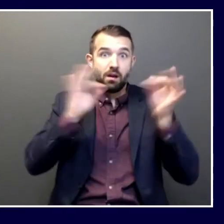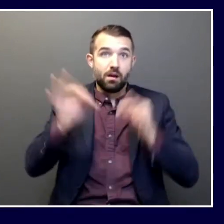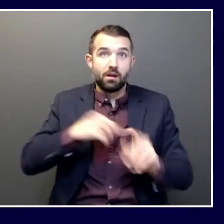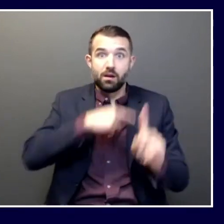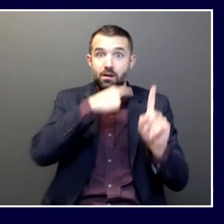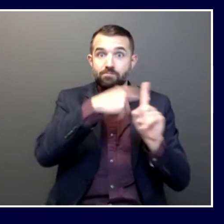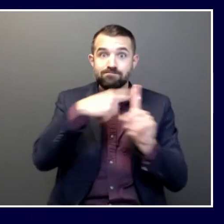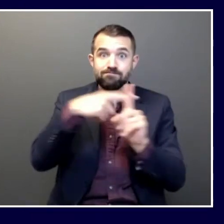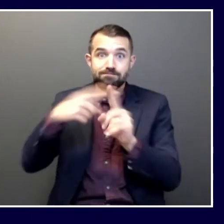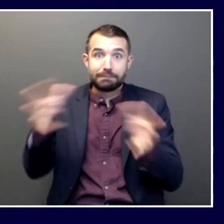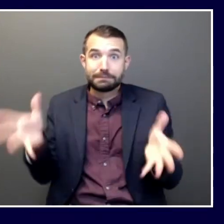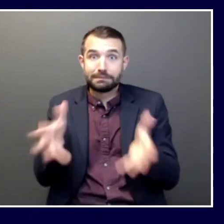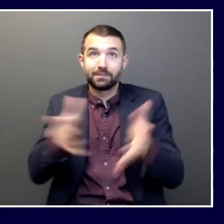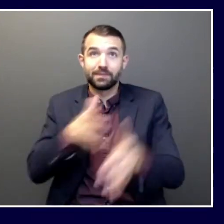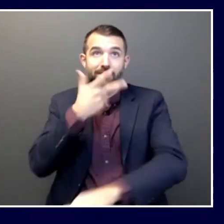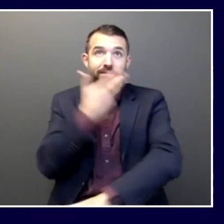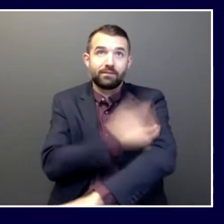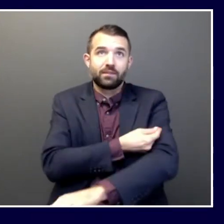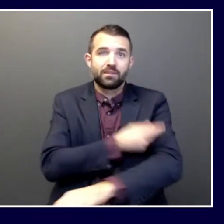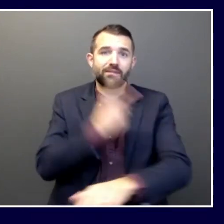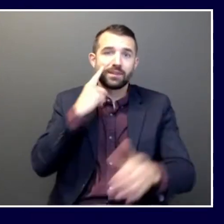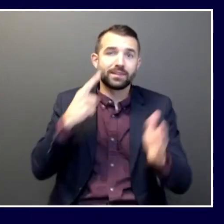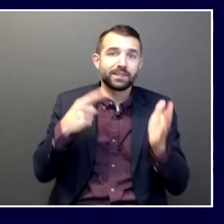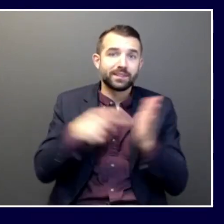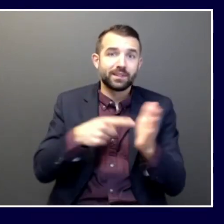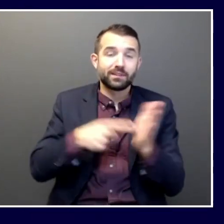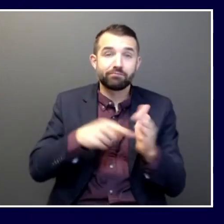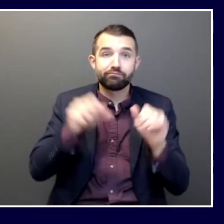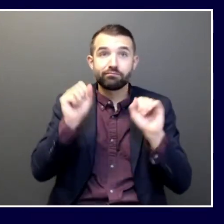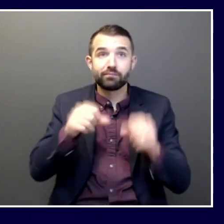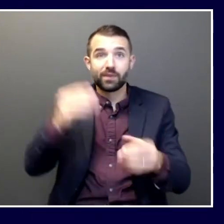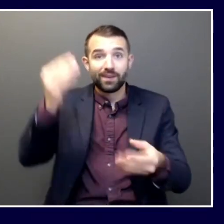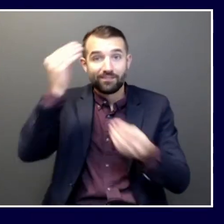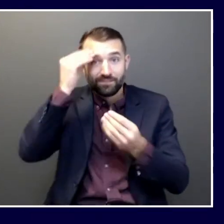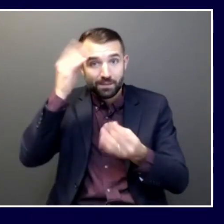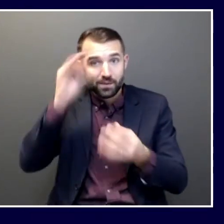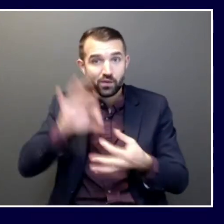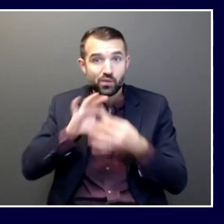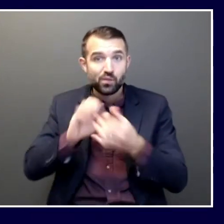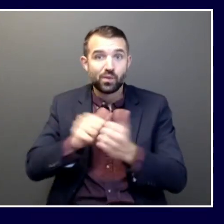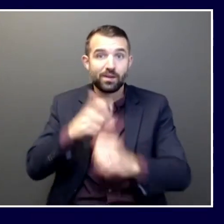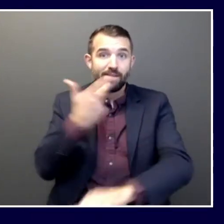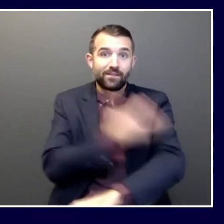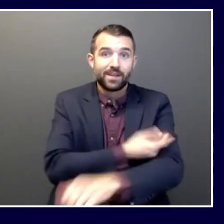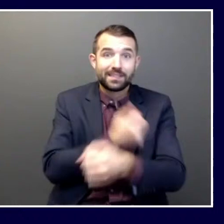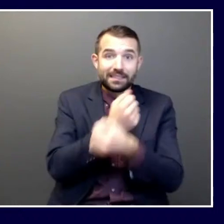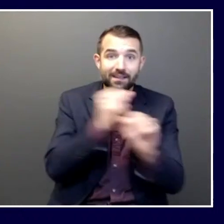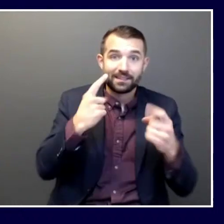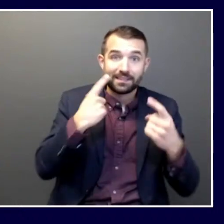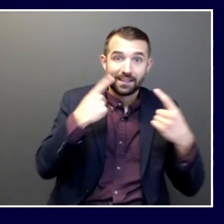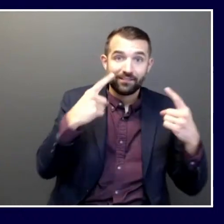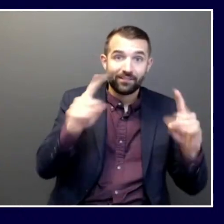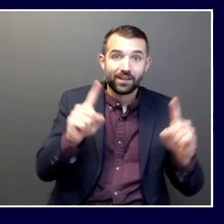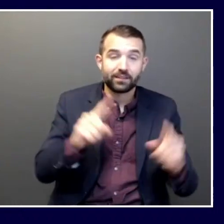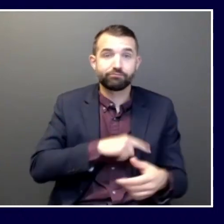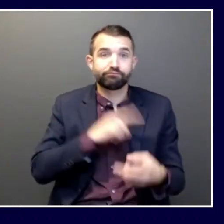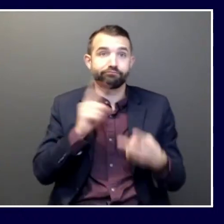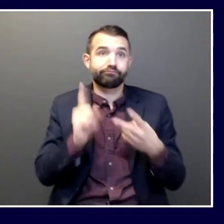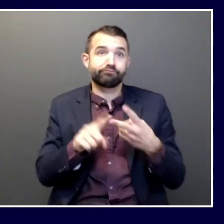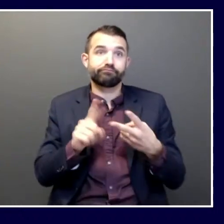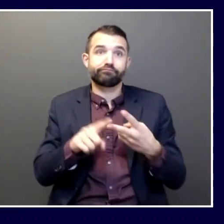could include, for example, information on the vaccine's safety and efficacy or the impact of not getting